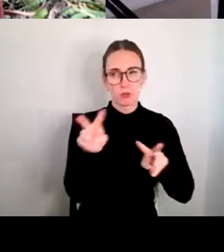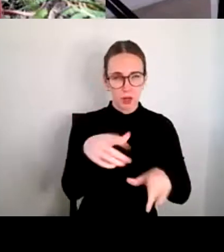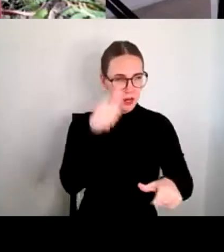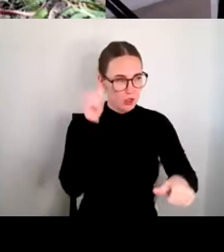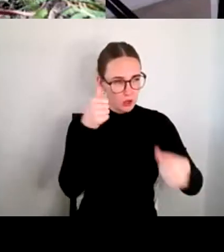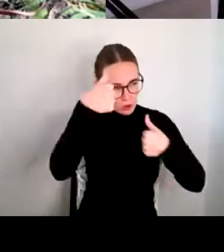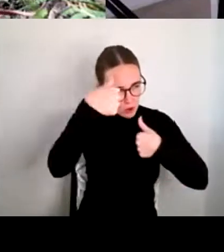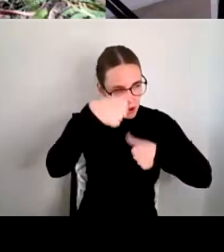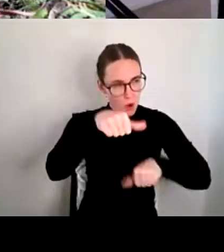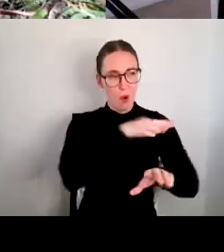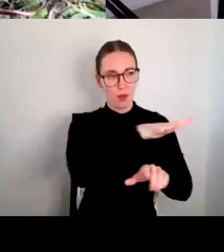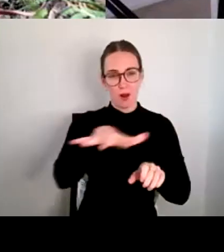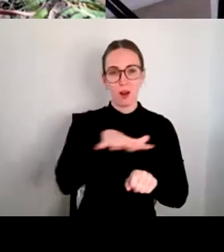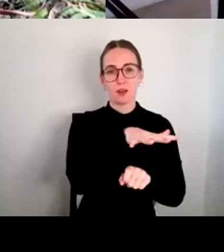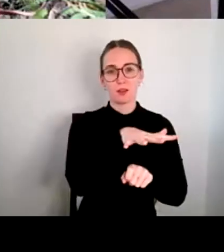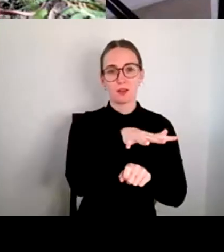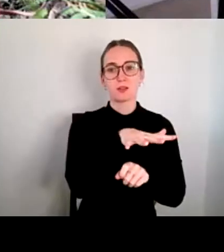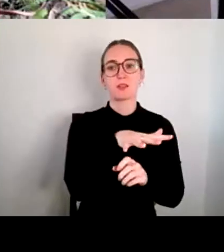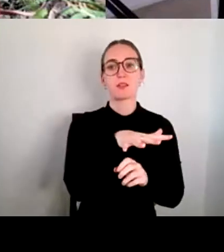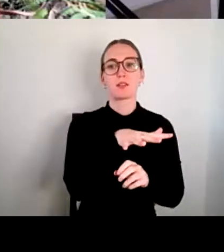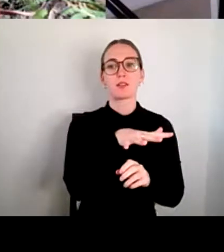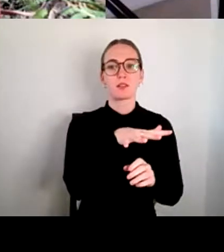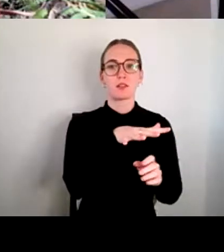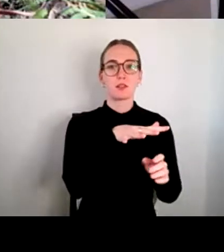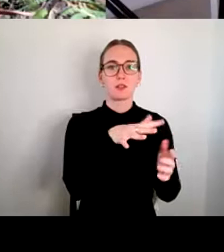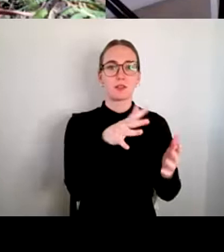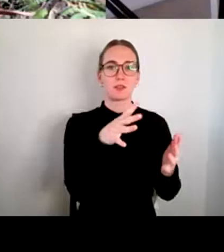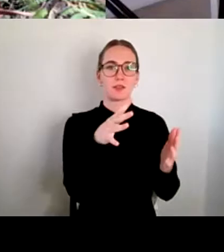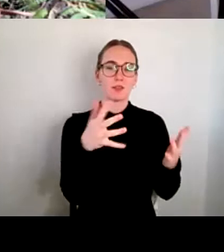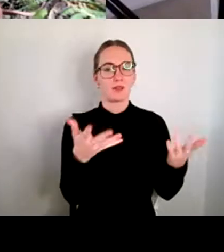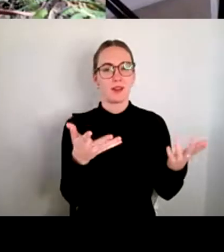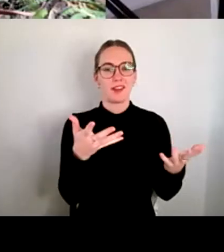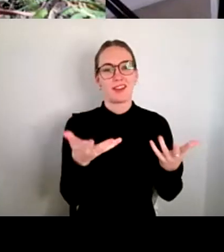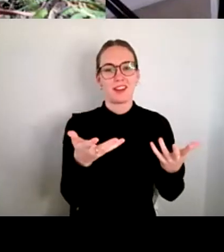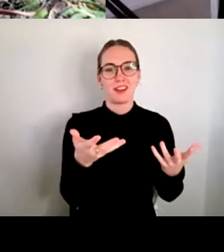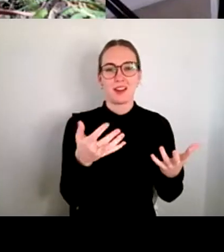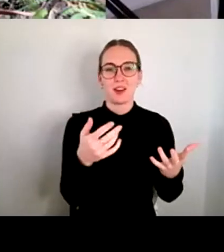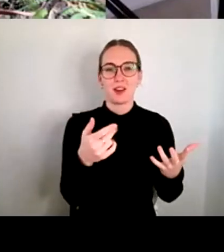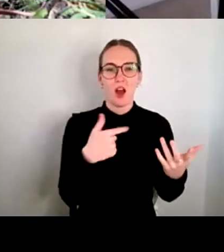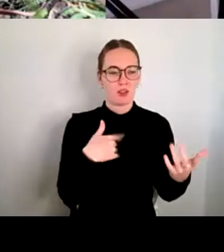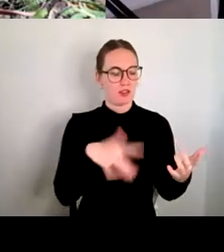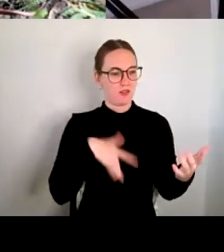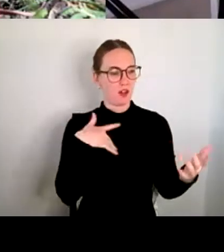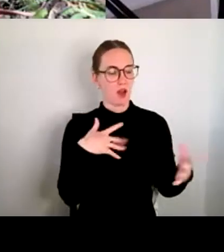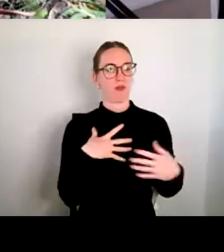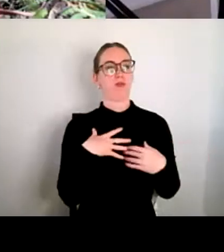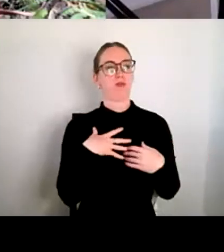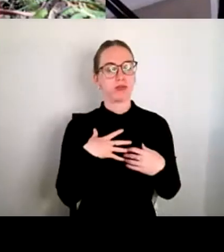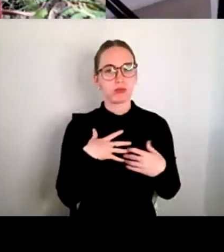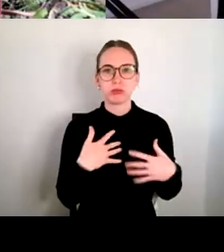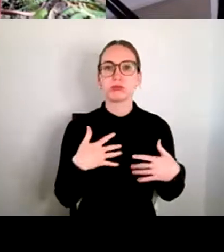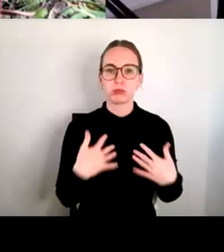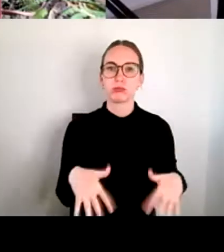would then almost be, without being too esoteric about it, almost be moved by the landscape